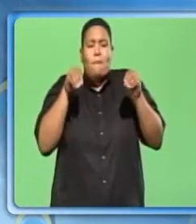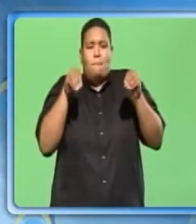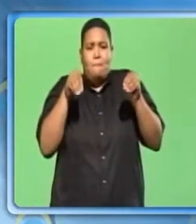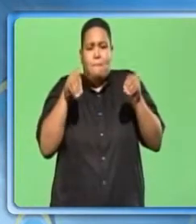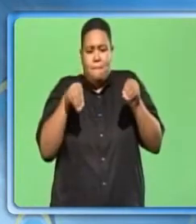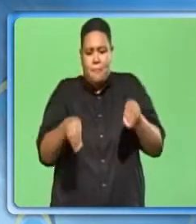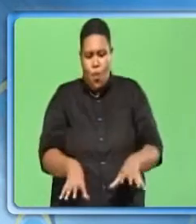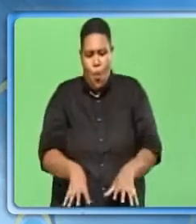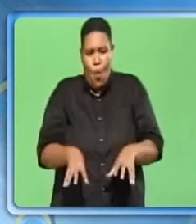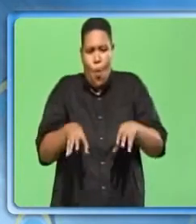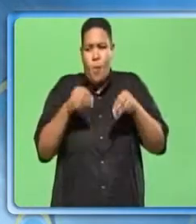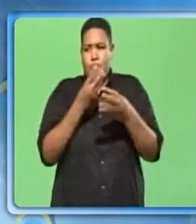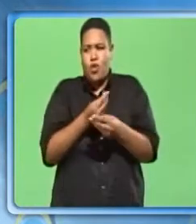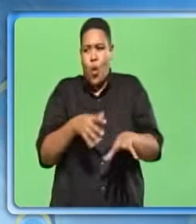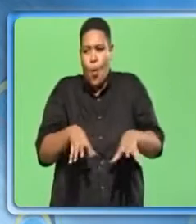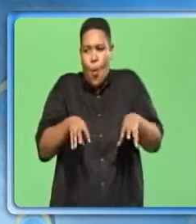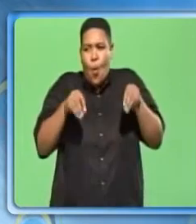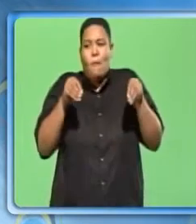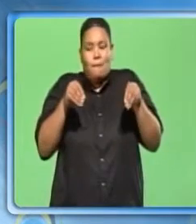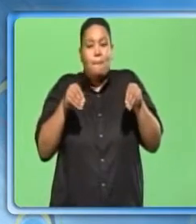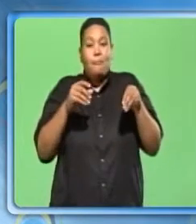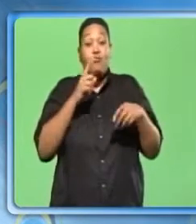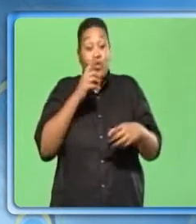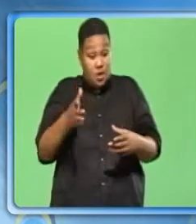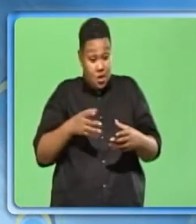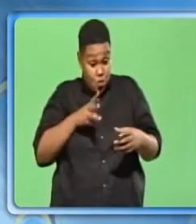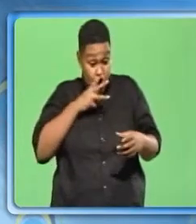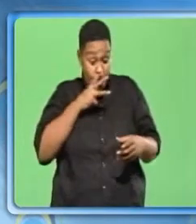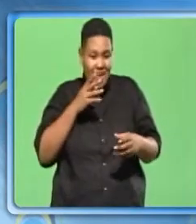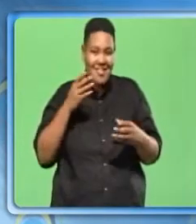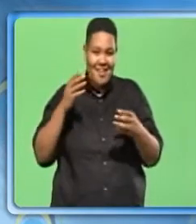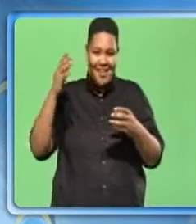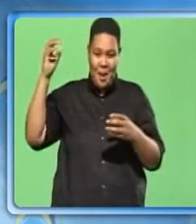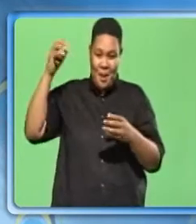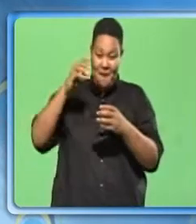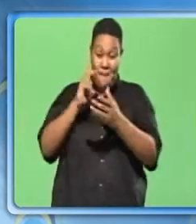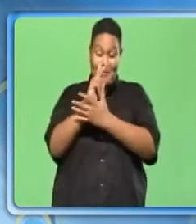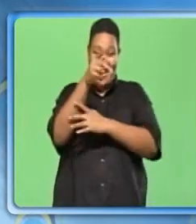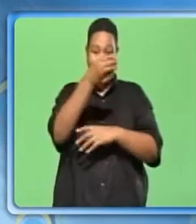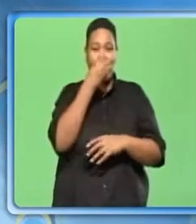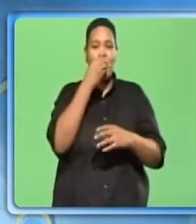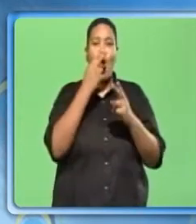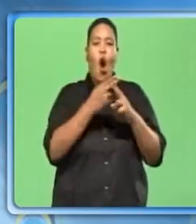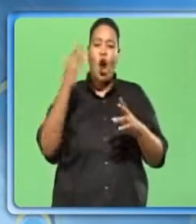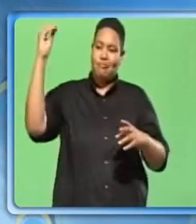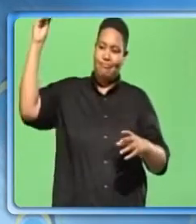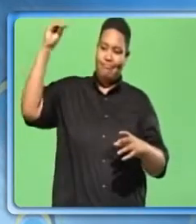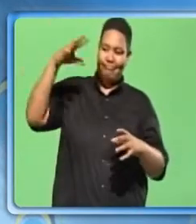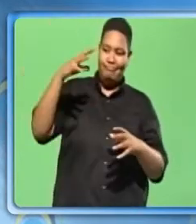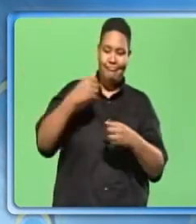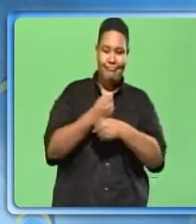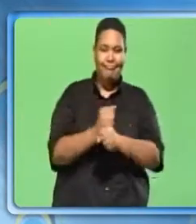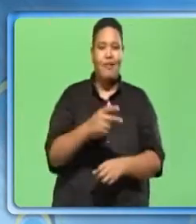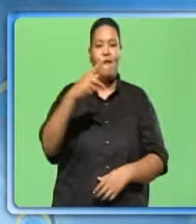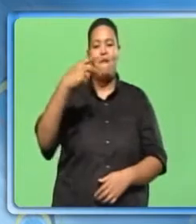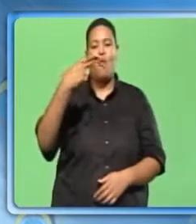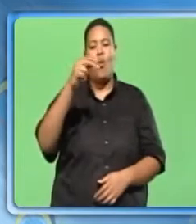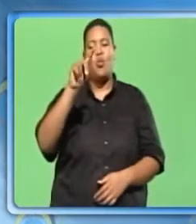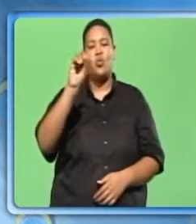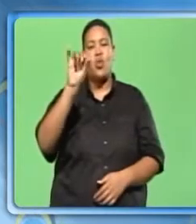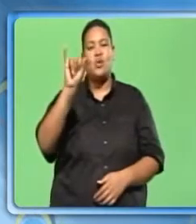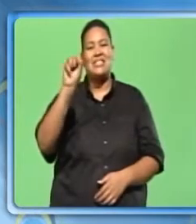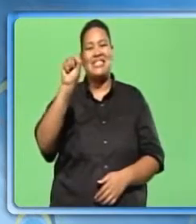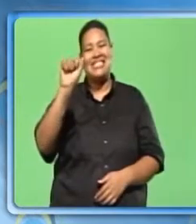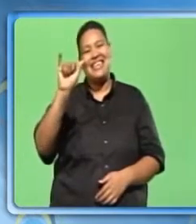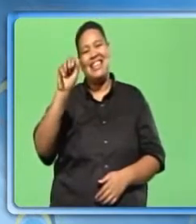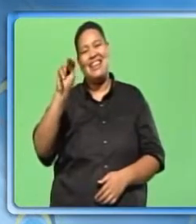roots. The process by which plants make their food is called photosynthesis. The food made is called glucose. Glucose